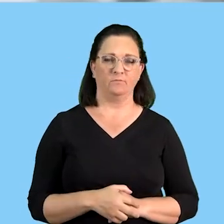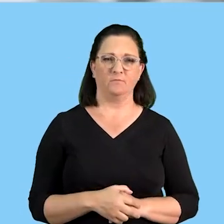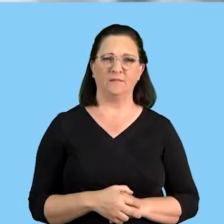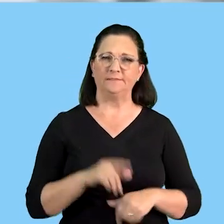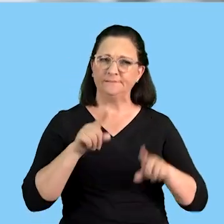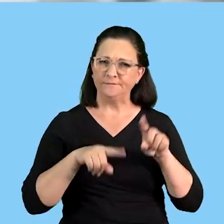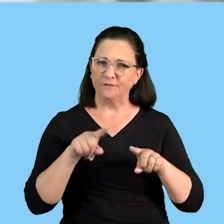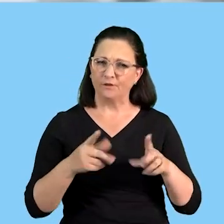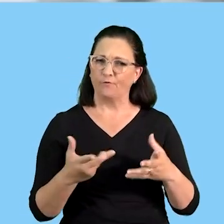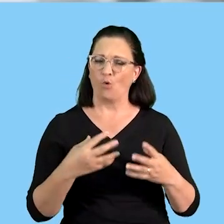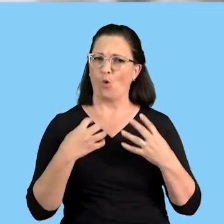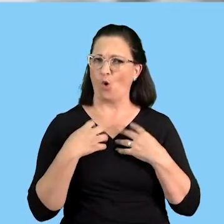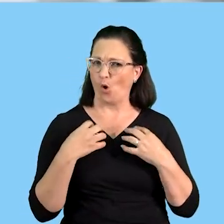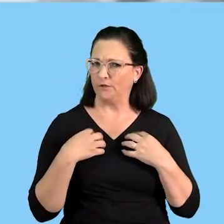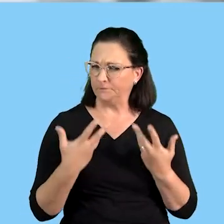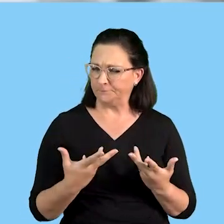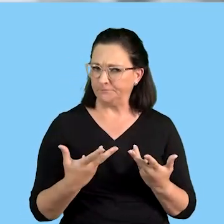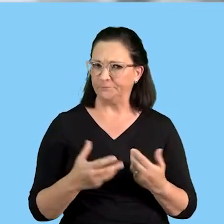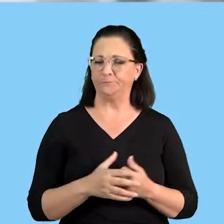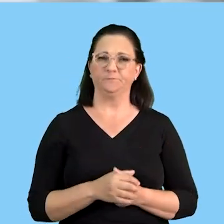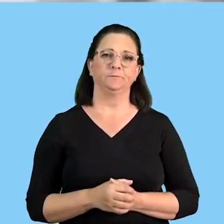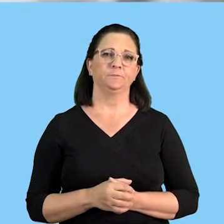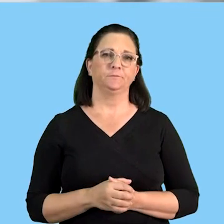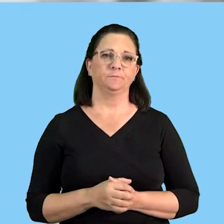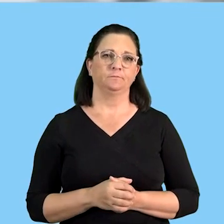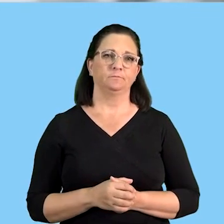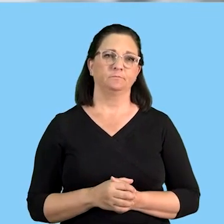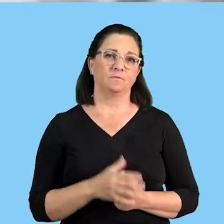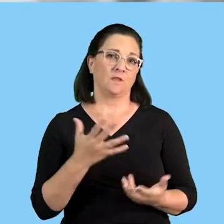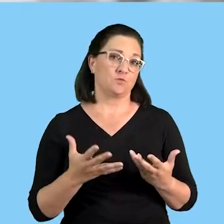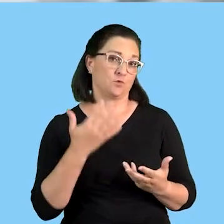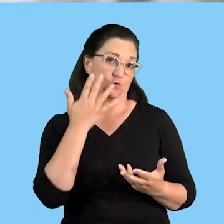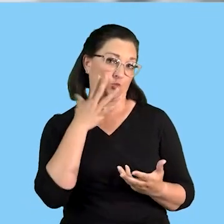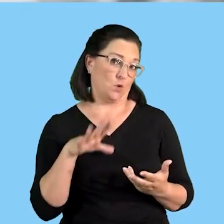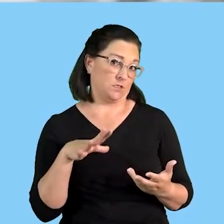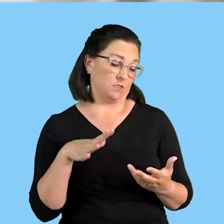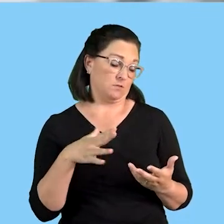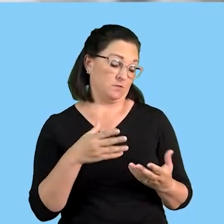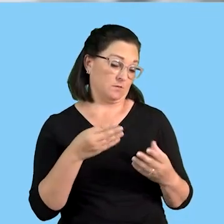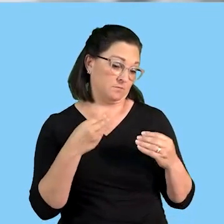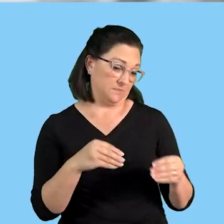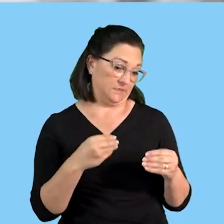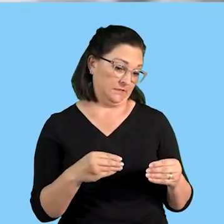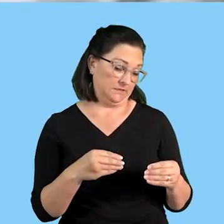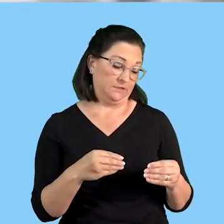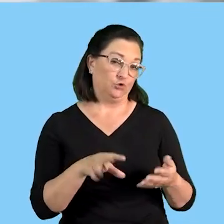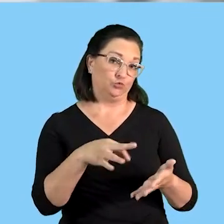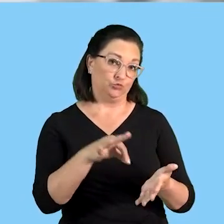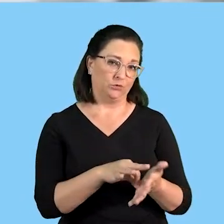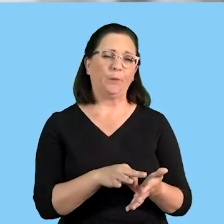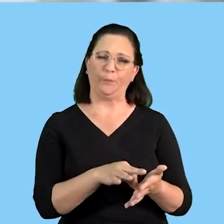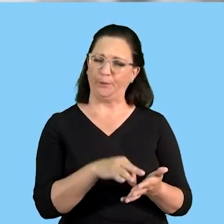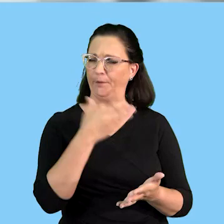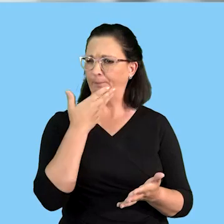choosing forms of ownerships, and this is obviously when you want to register a business, the best form of ownership I